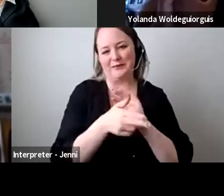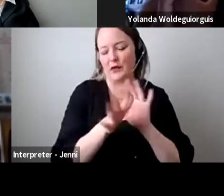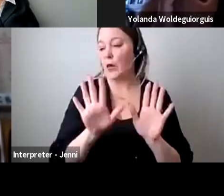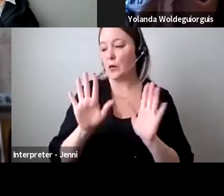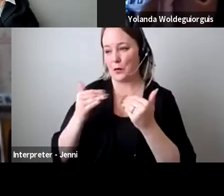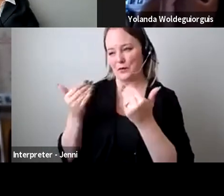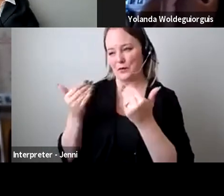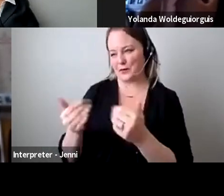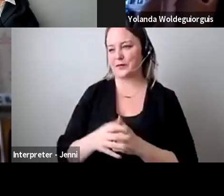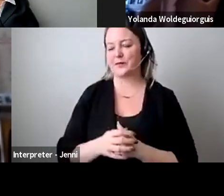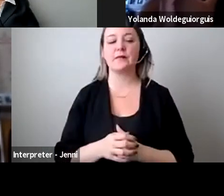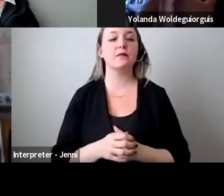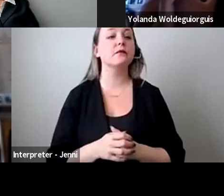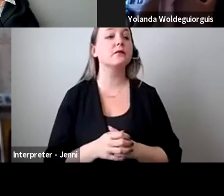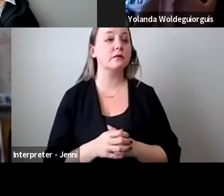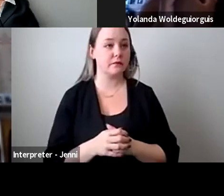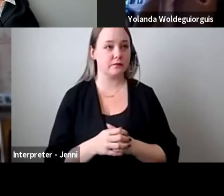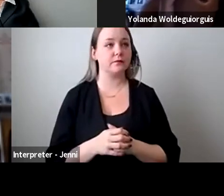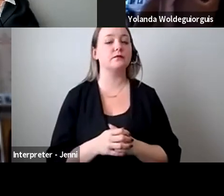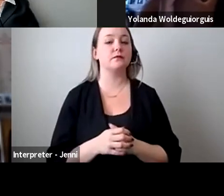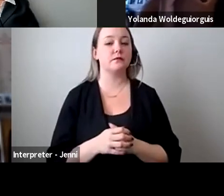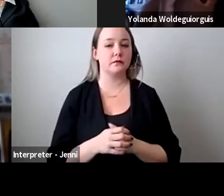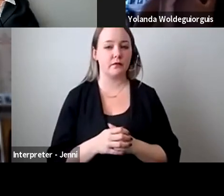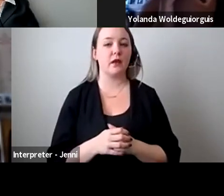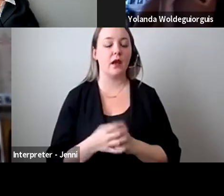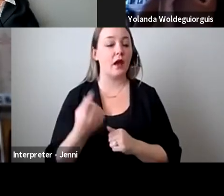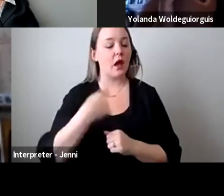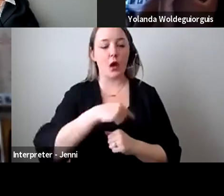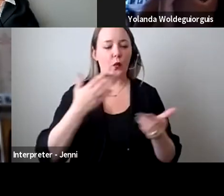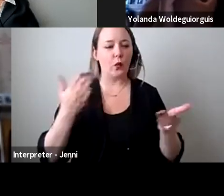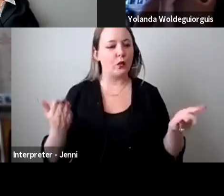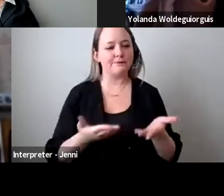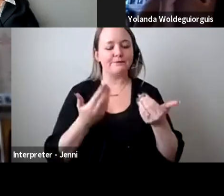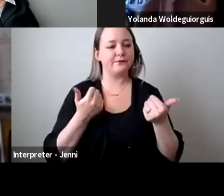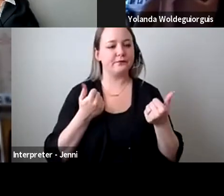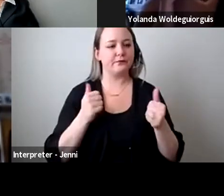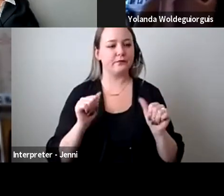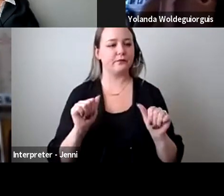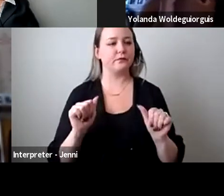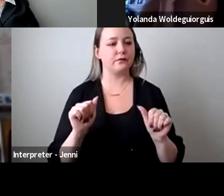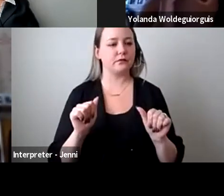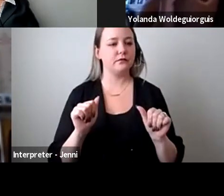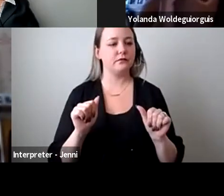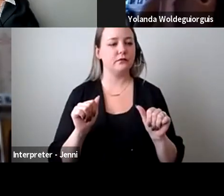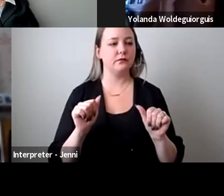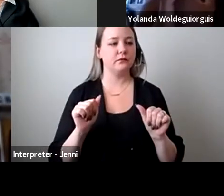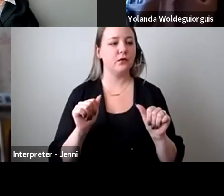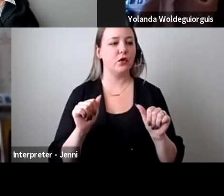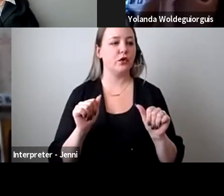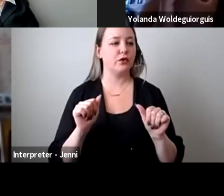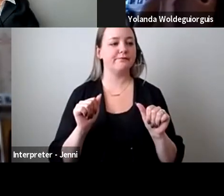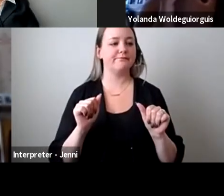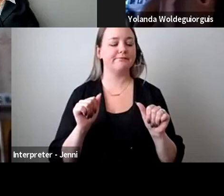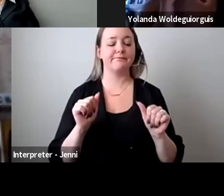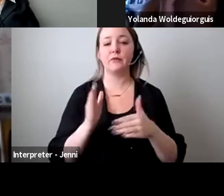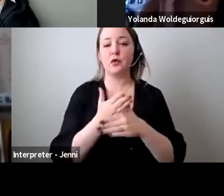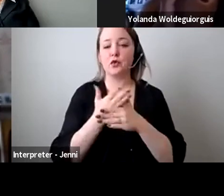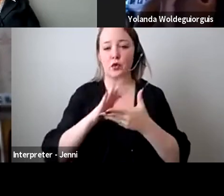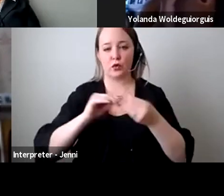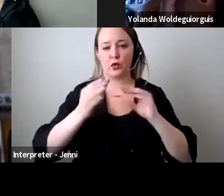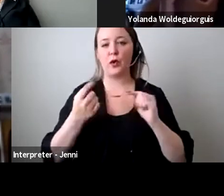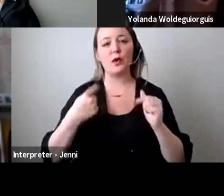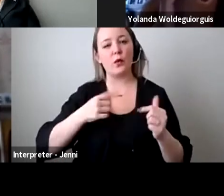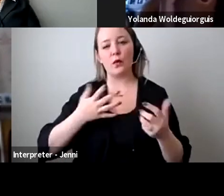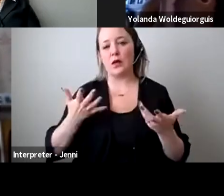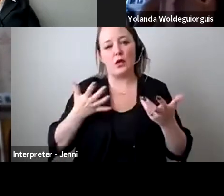I think, yeah, we're all in here trying to, make our voices heard, because we don't want this to happen